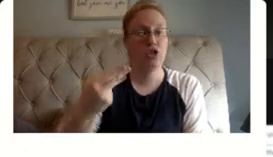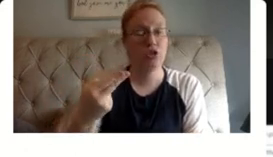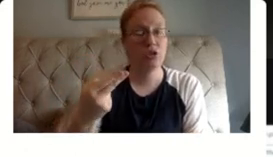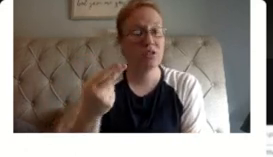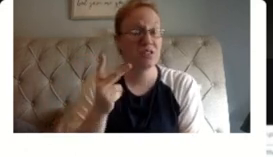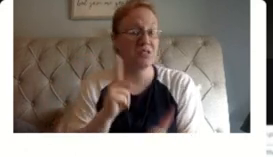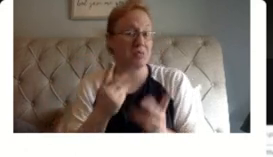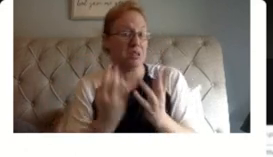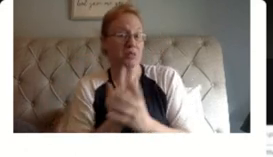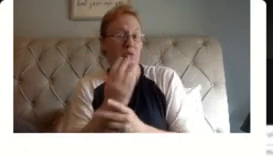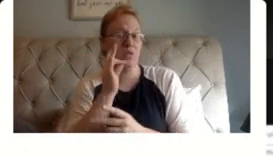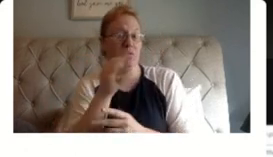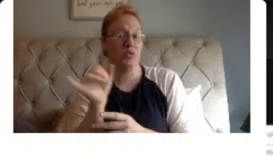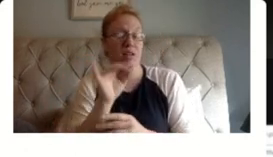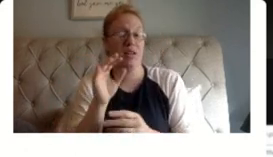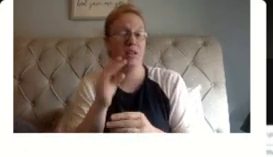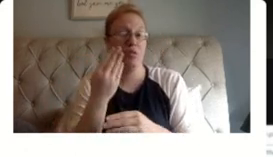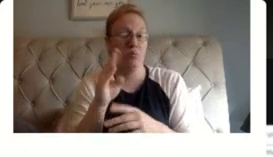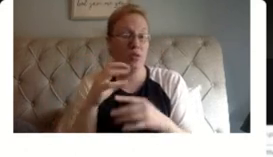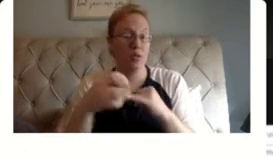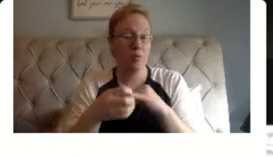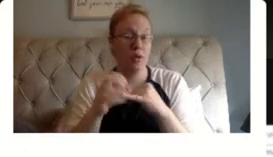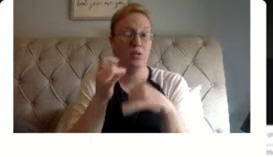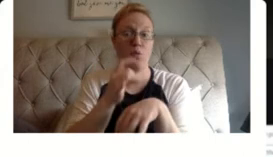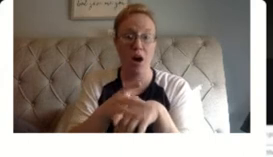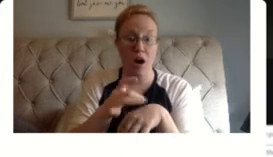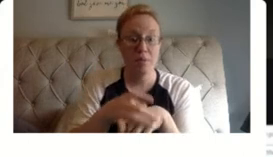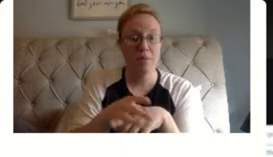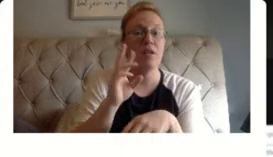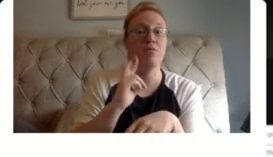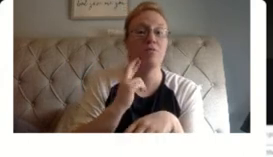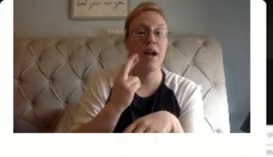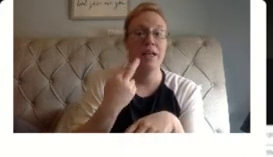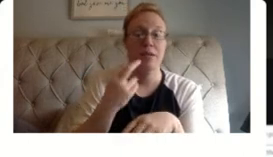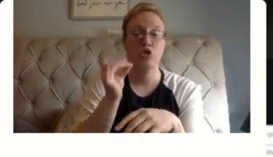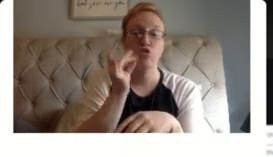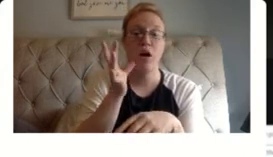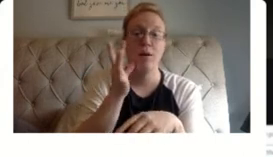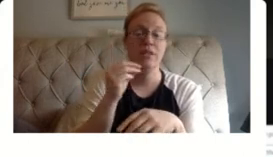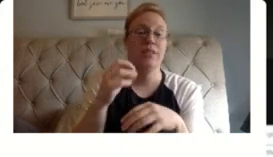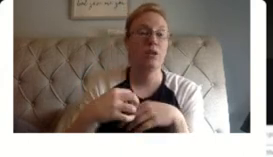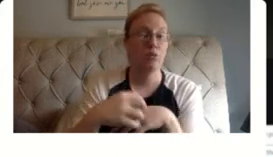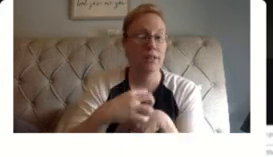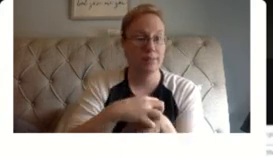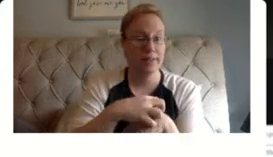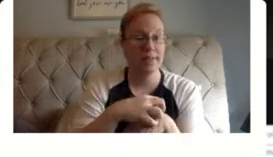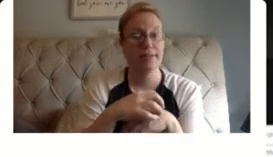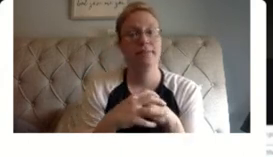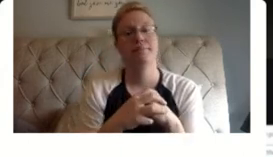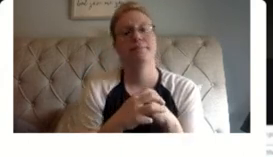People may grow fruits like blueberries, watermelons, raspberries, strawberries, and grapes.